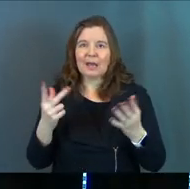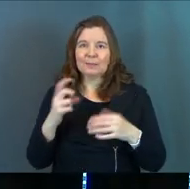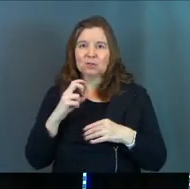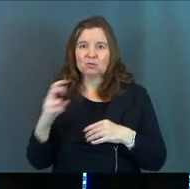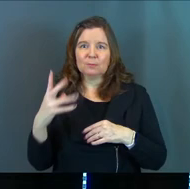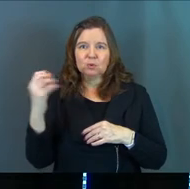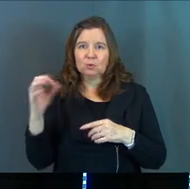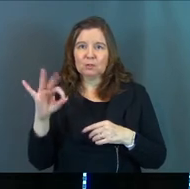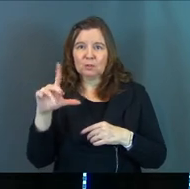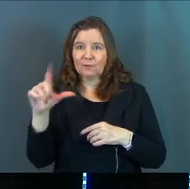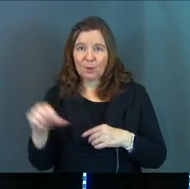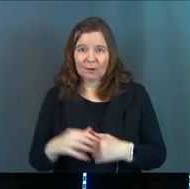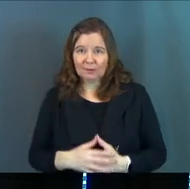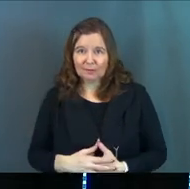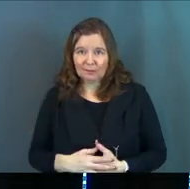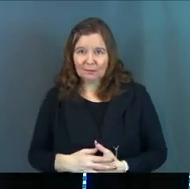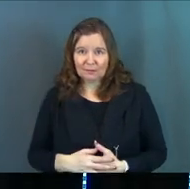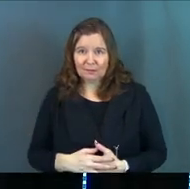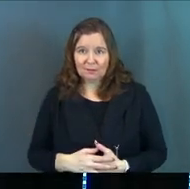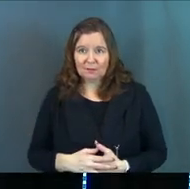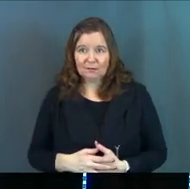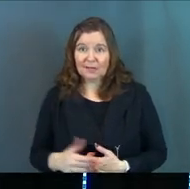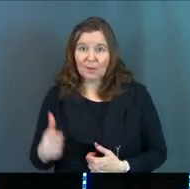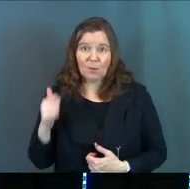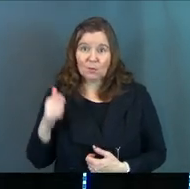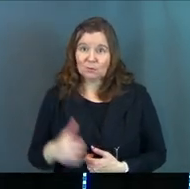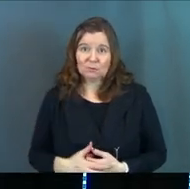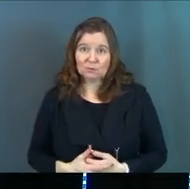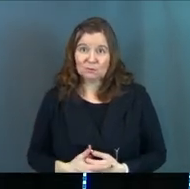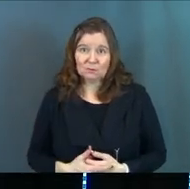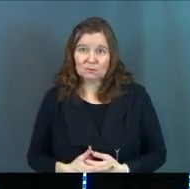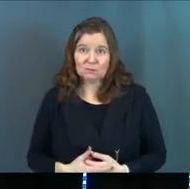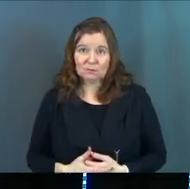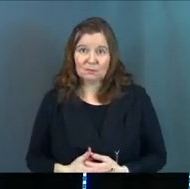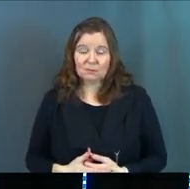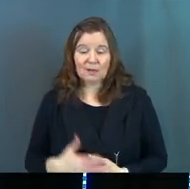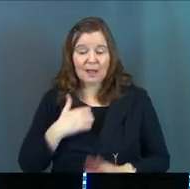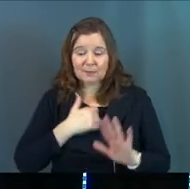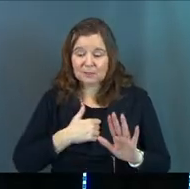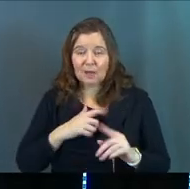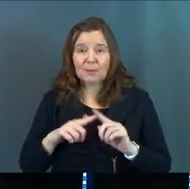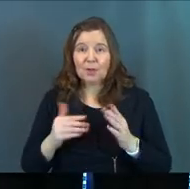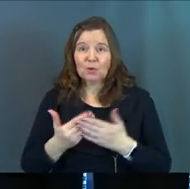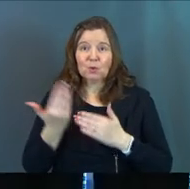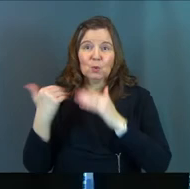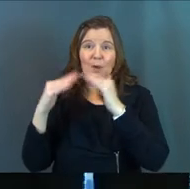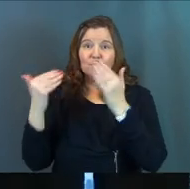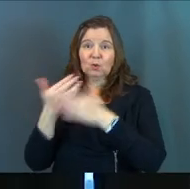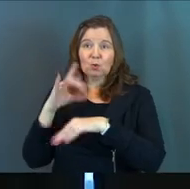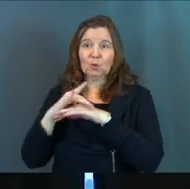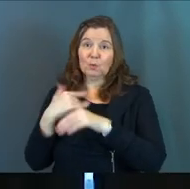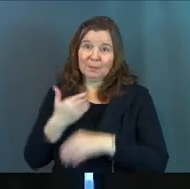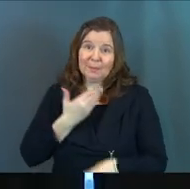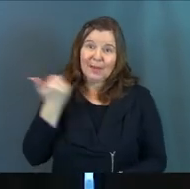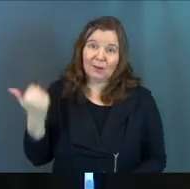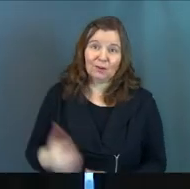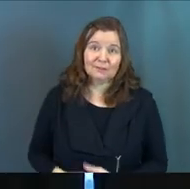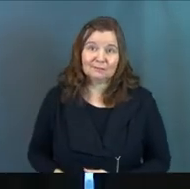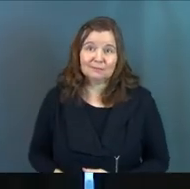many trips you took to Florida. It won't. I'm sorry, but the new heavens and new earth are going to be